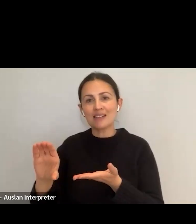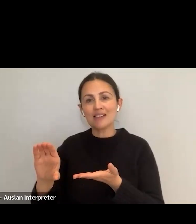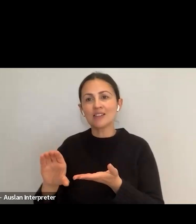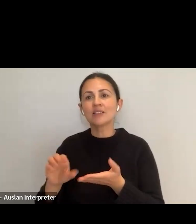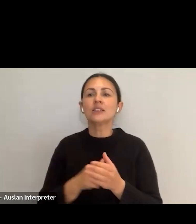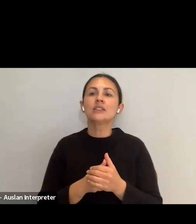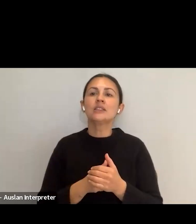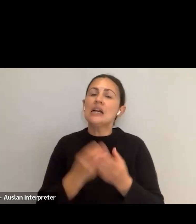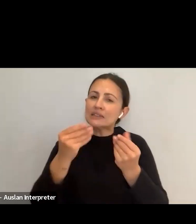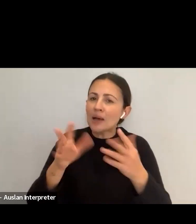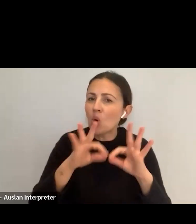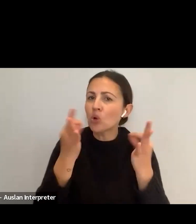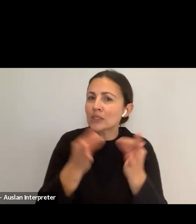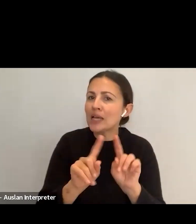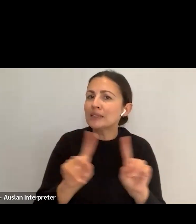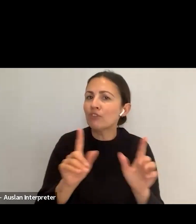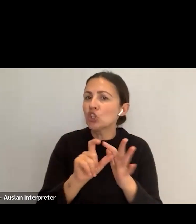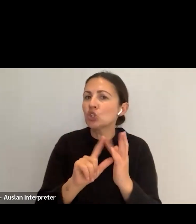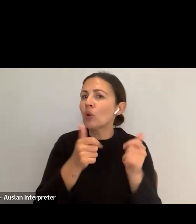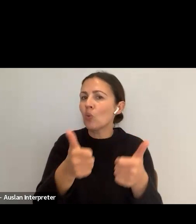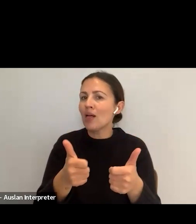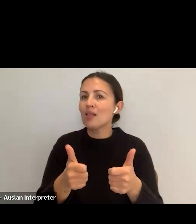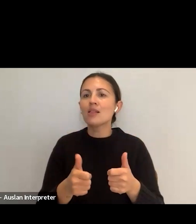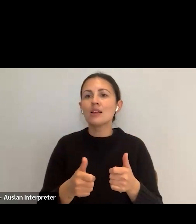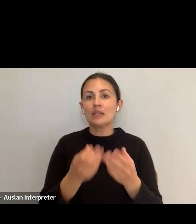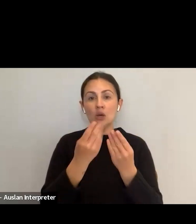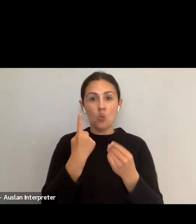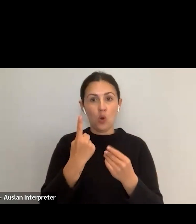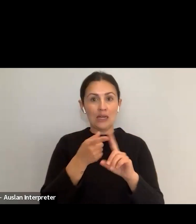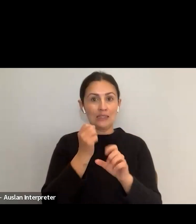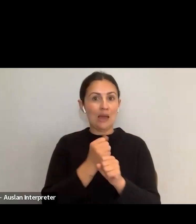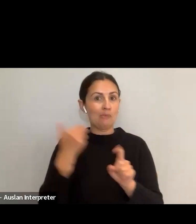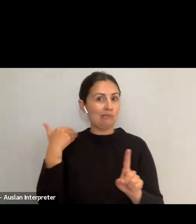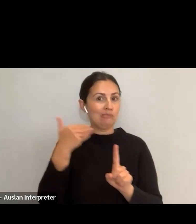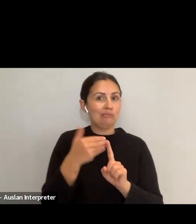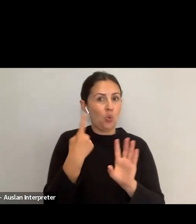that, obviously, and I there have been examples in maybe the last 12 months where I've seen,